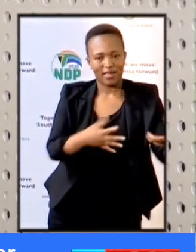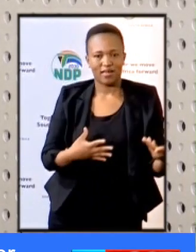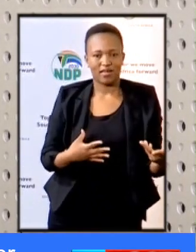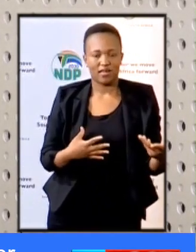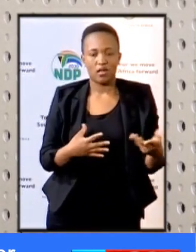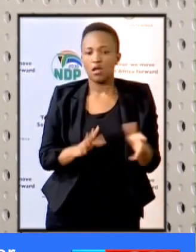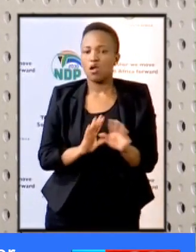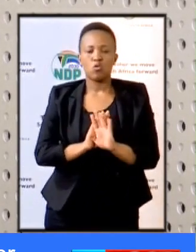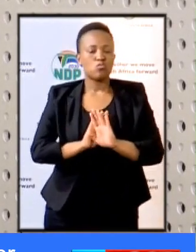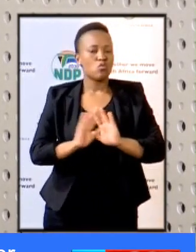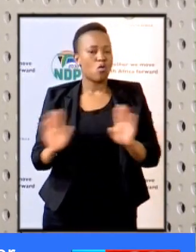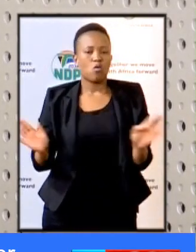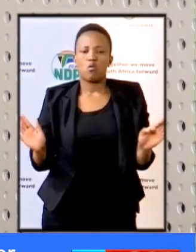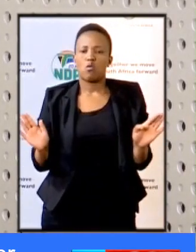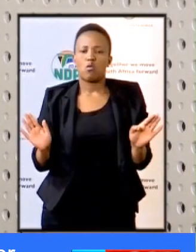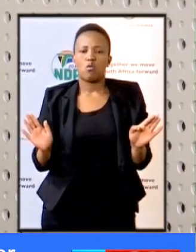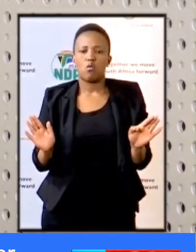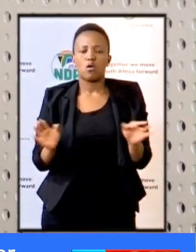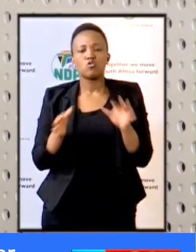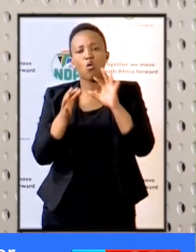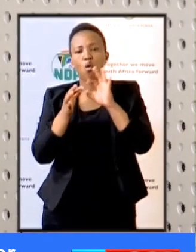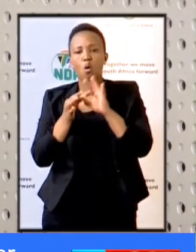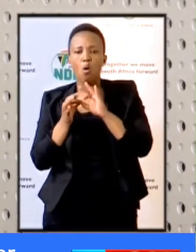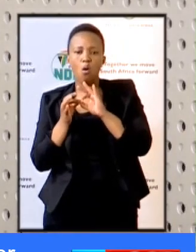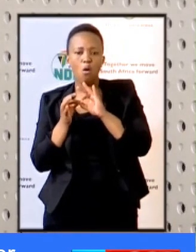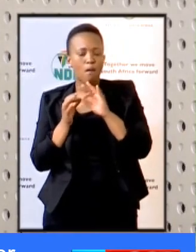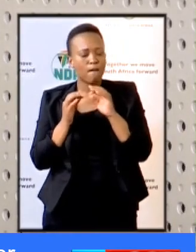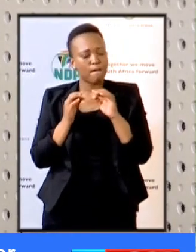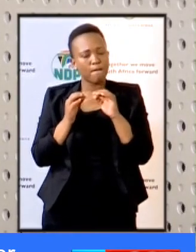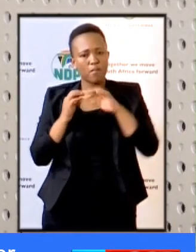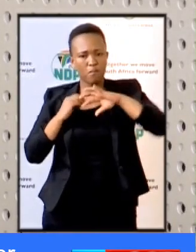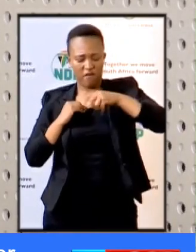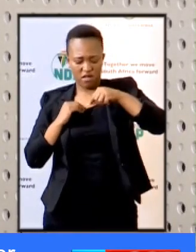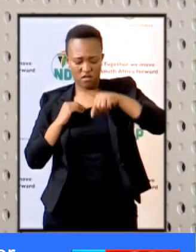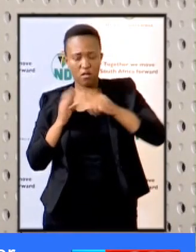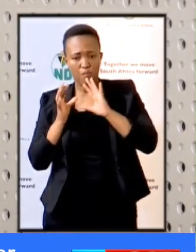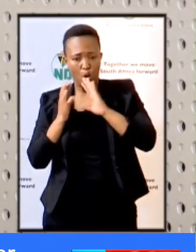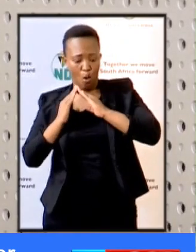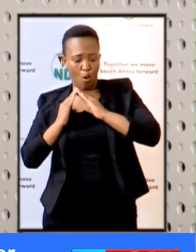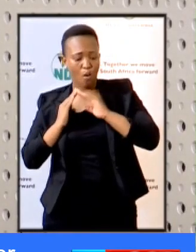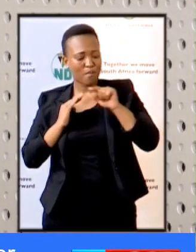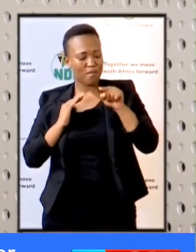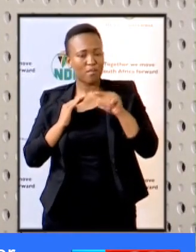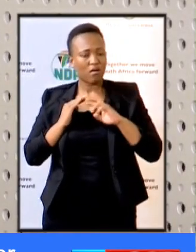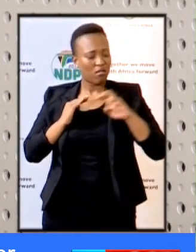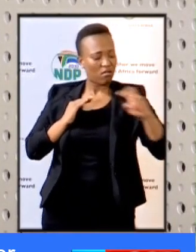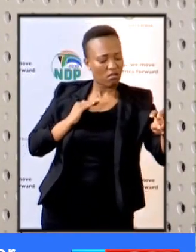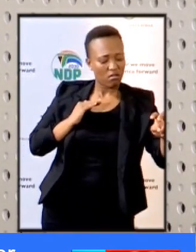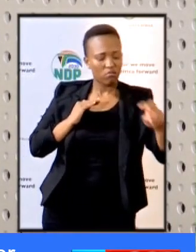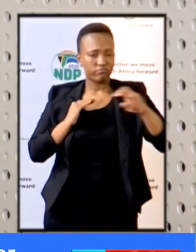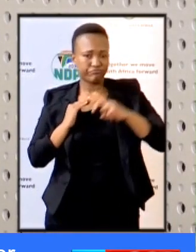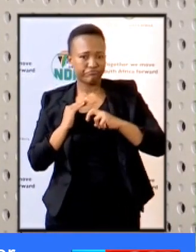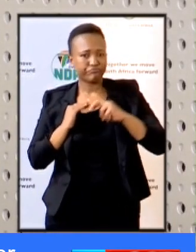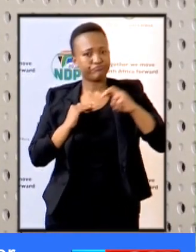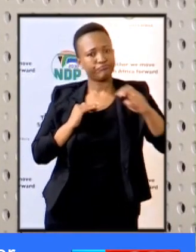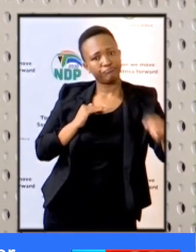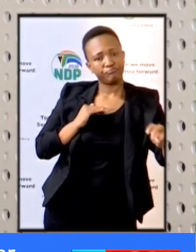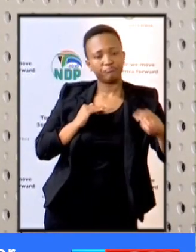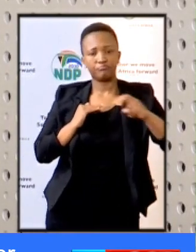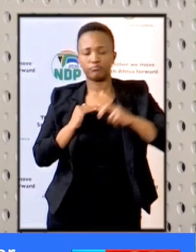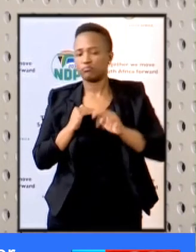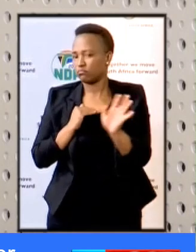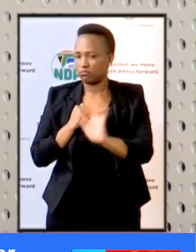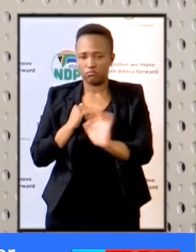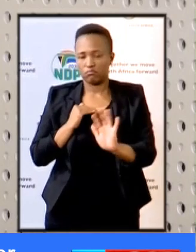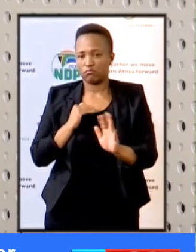be this thing of going home every weekend because all of us are under lockdown but are now